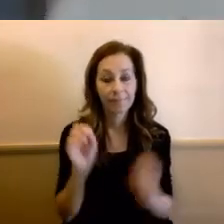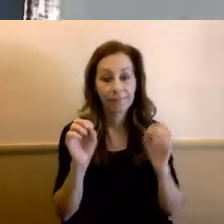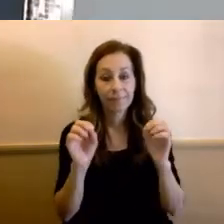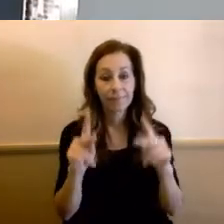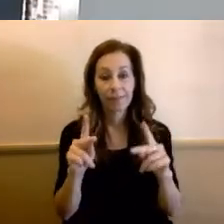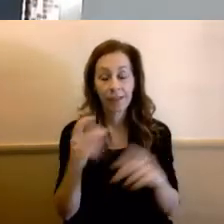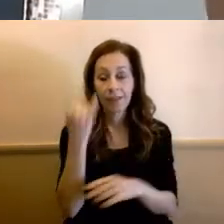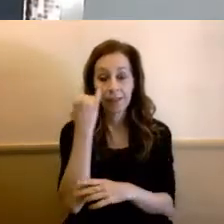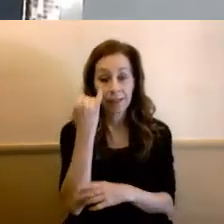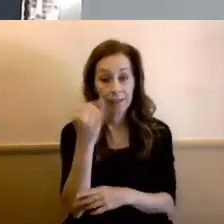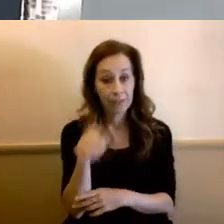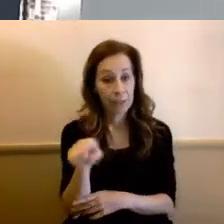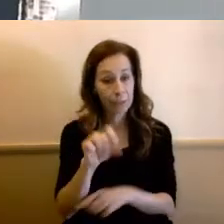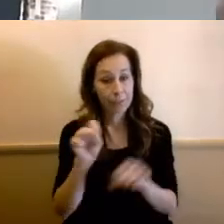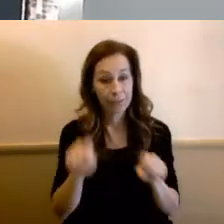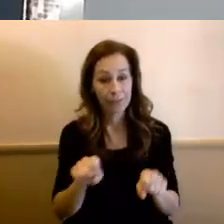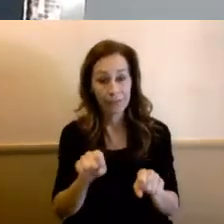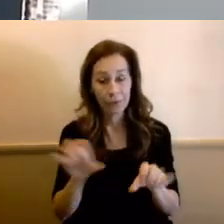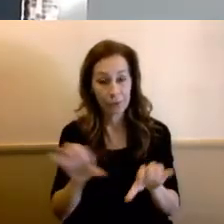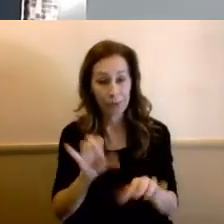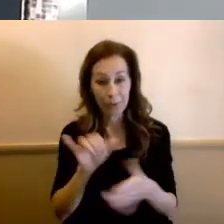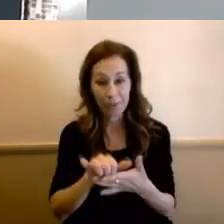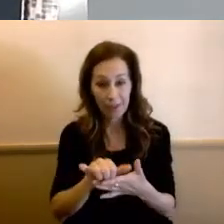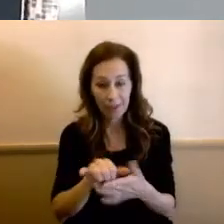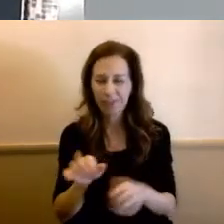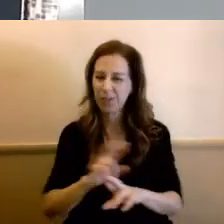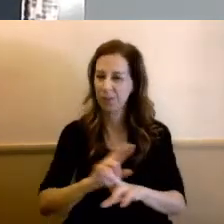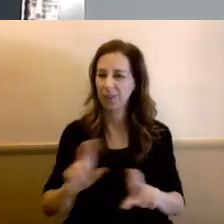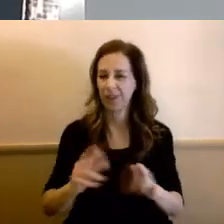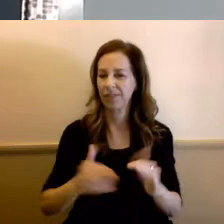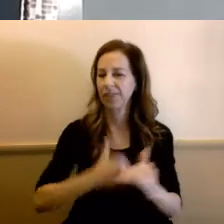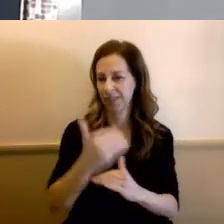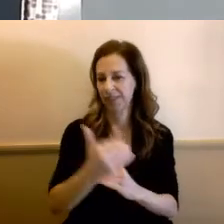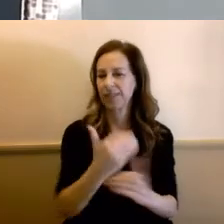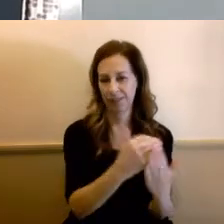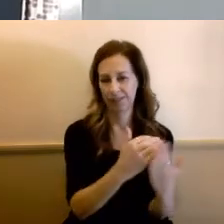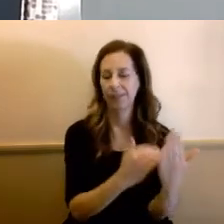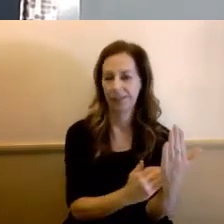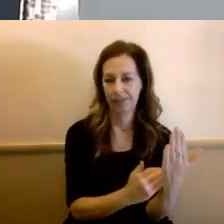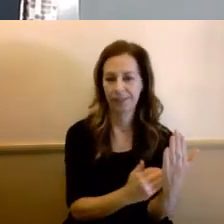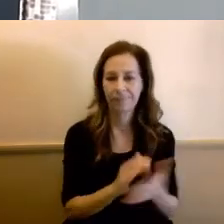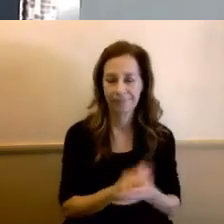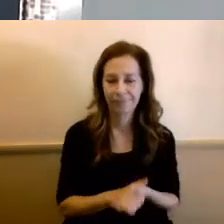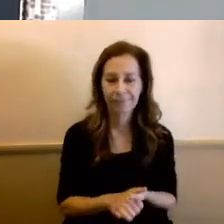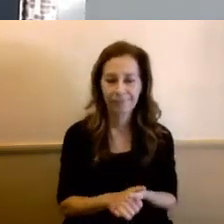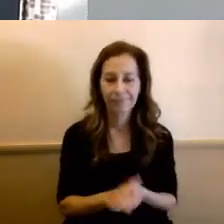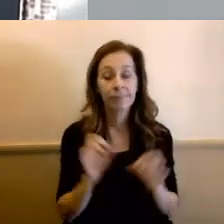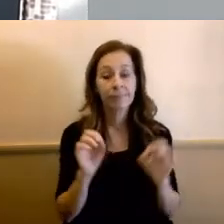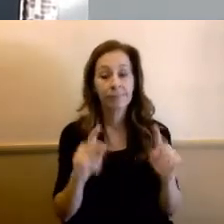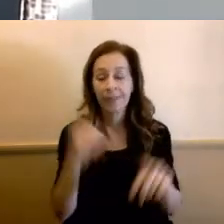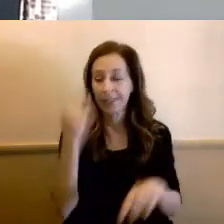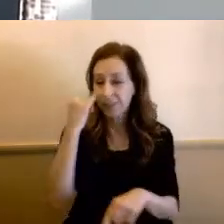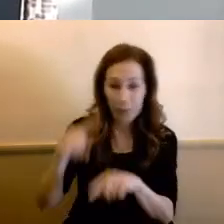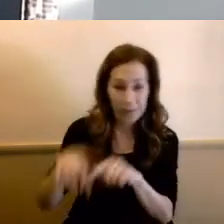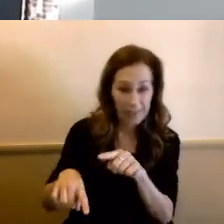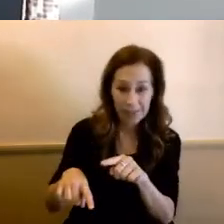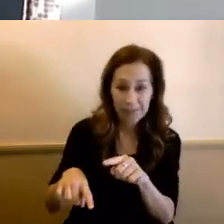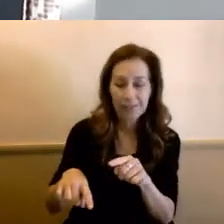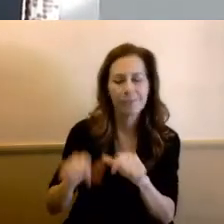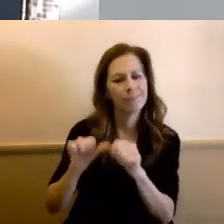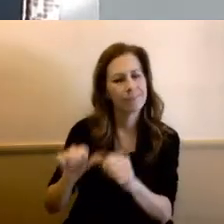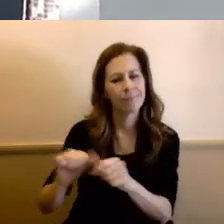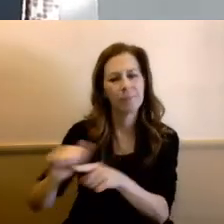So if you can do all of this, you are ready for the next part of the lesson. All right, if you cannot, please